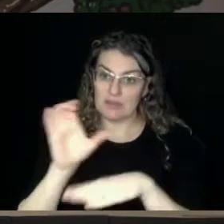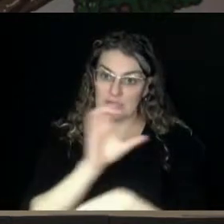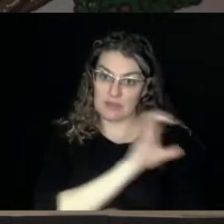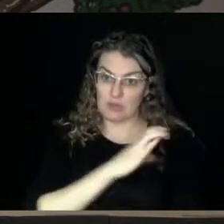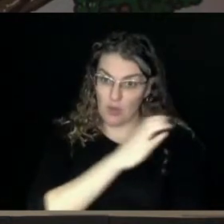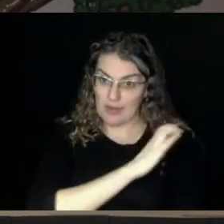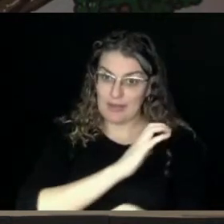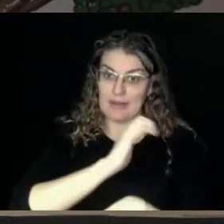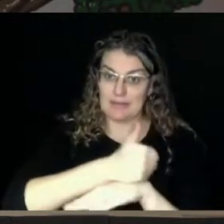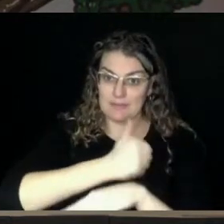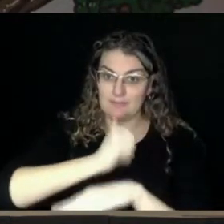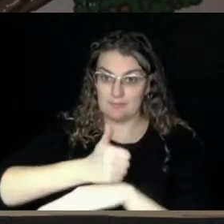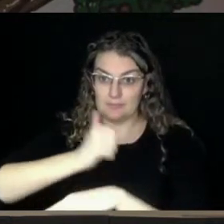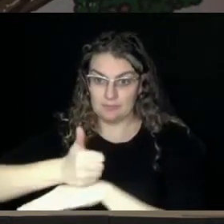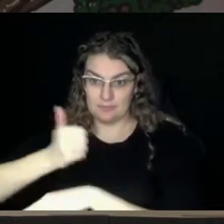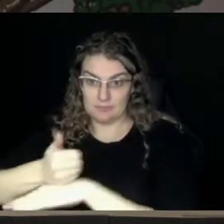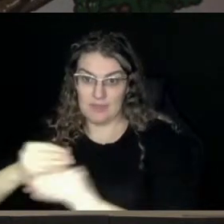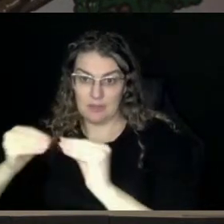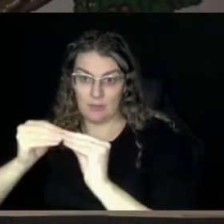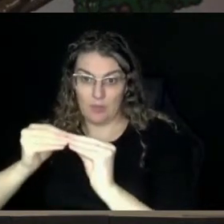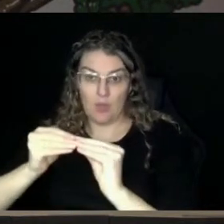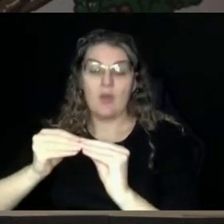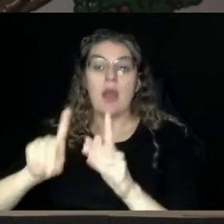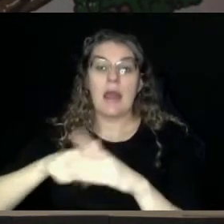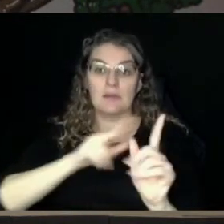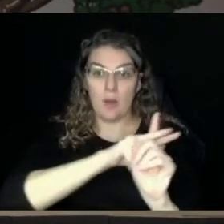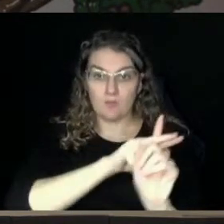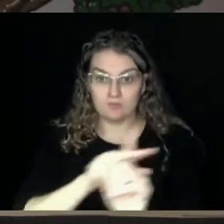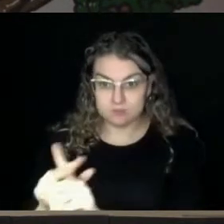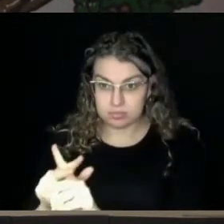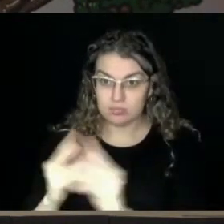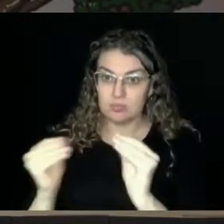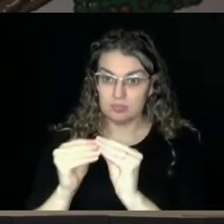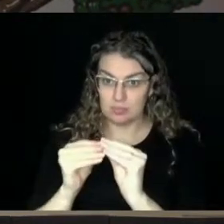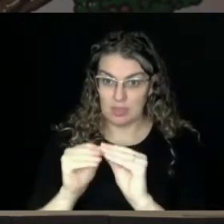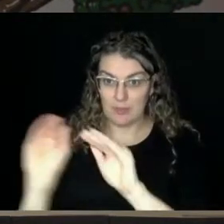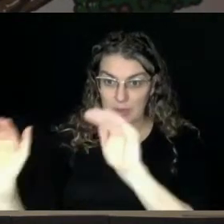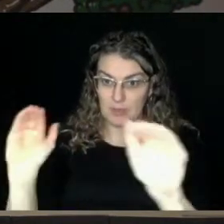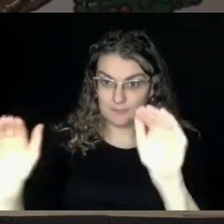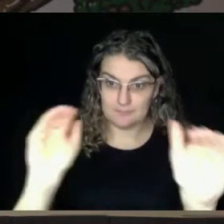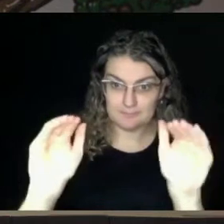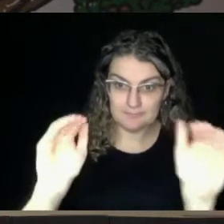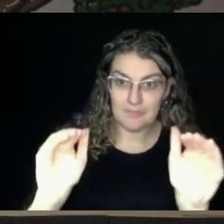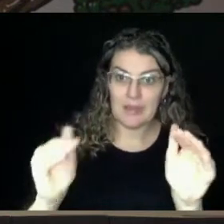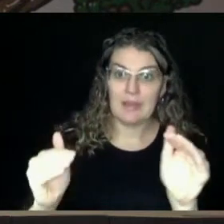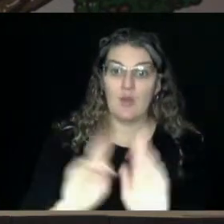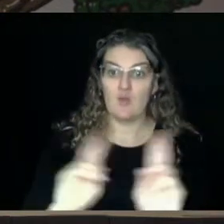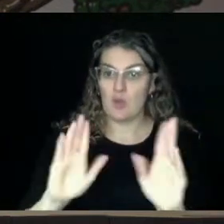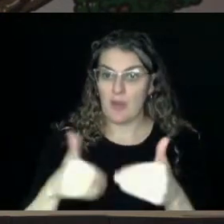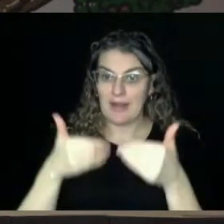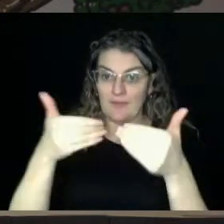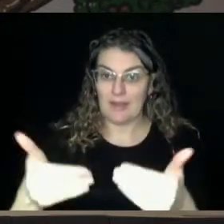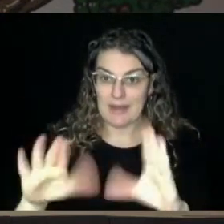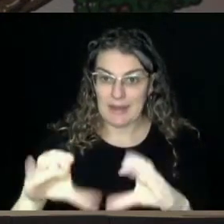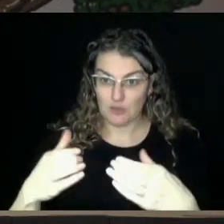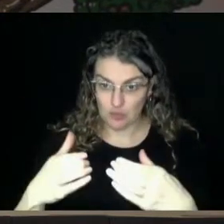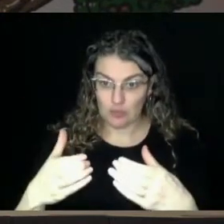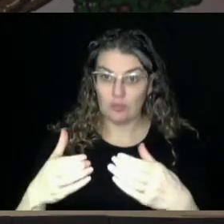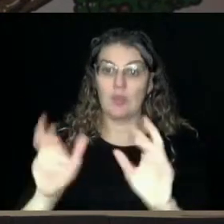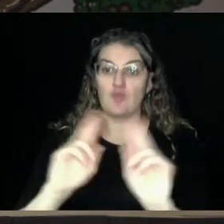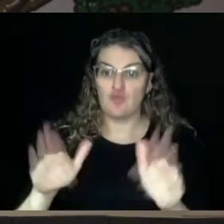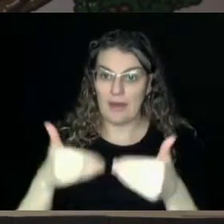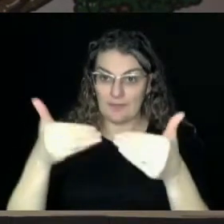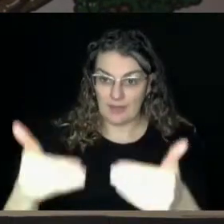our online booking system and make the public aware so you are able to continue to book your appointments and ensure